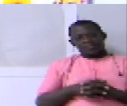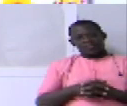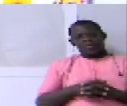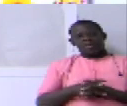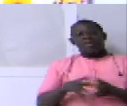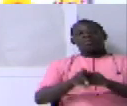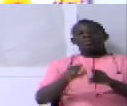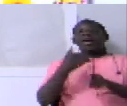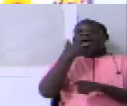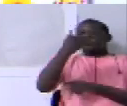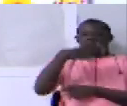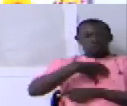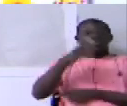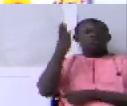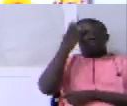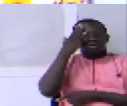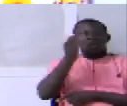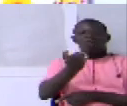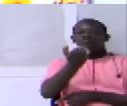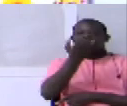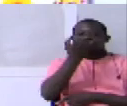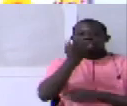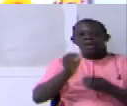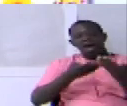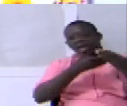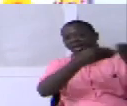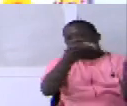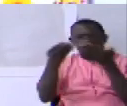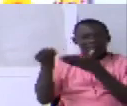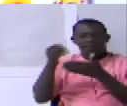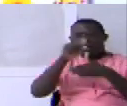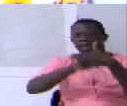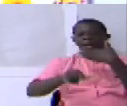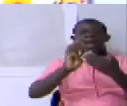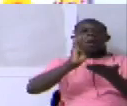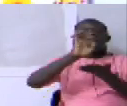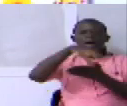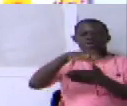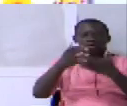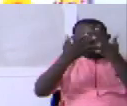Is the food served at Mile 2 prisons good?